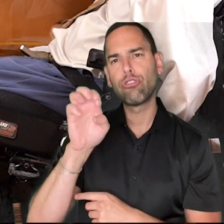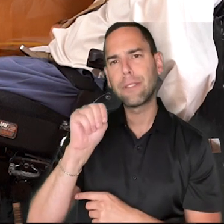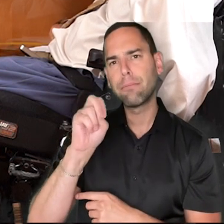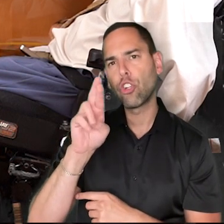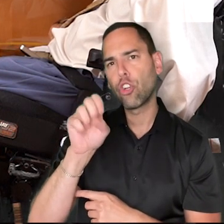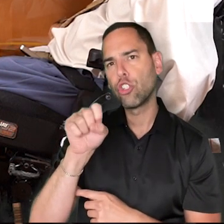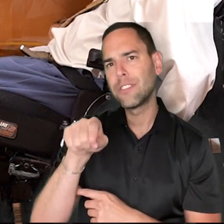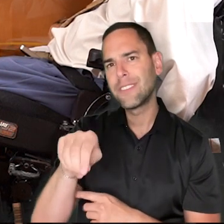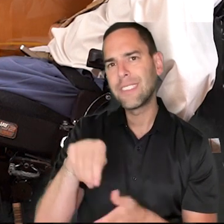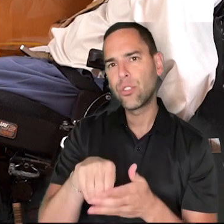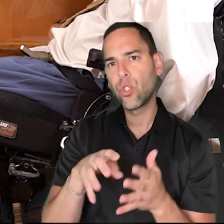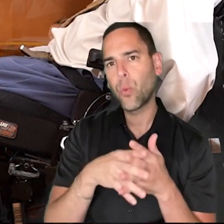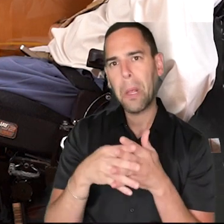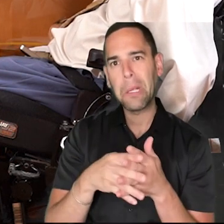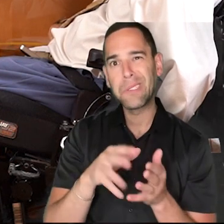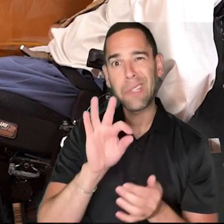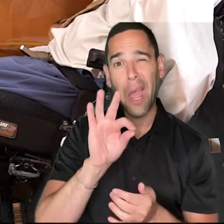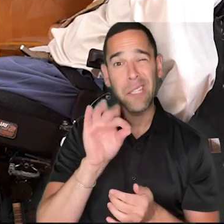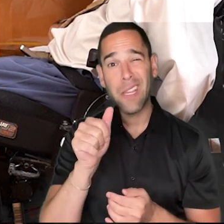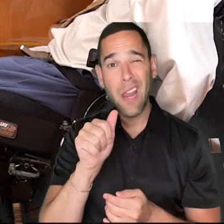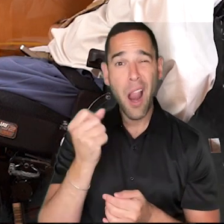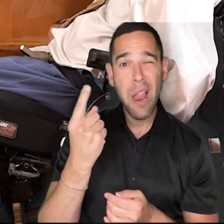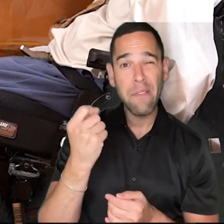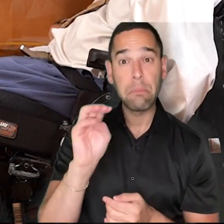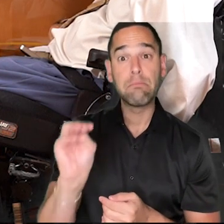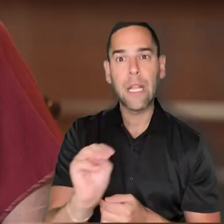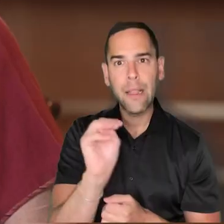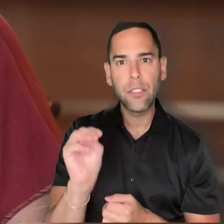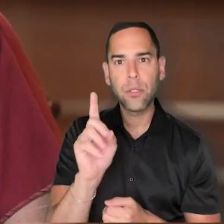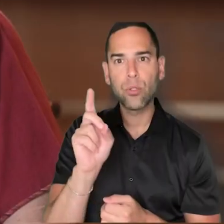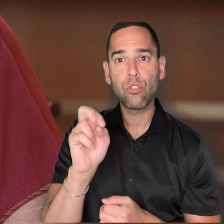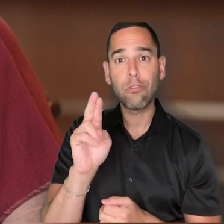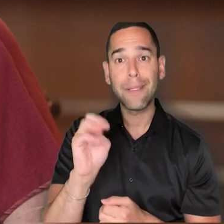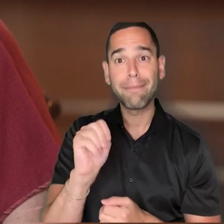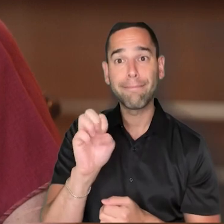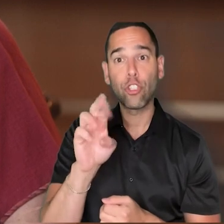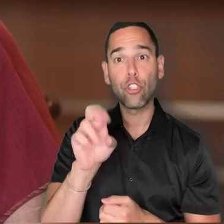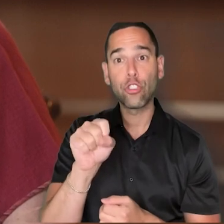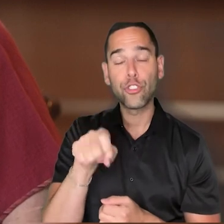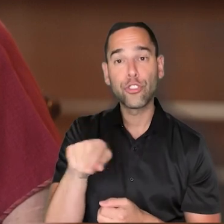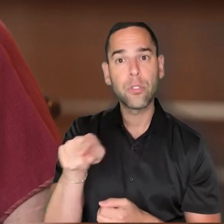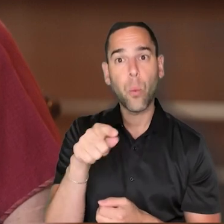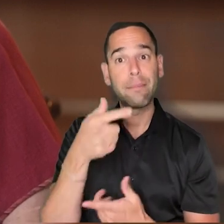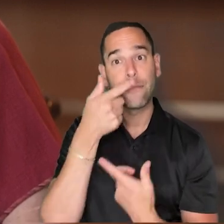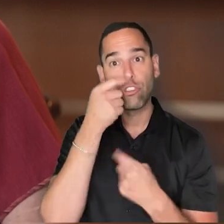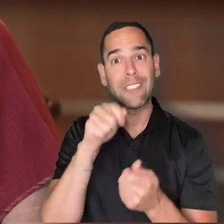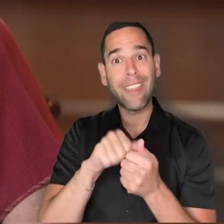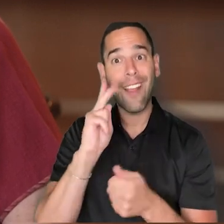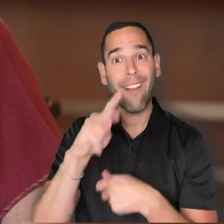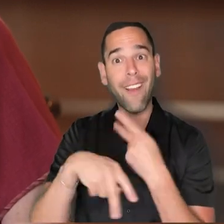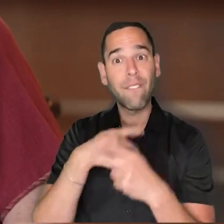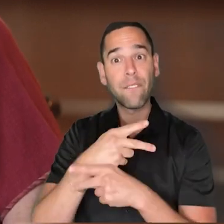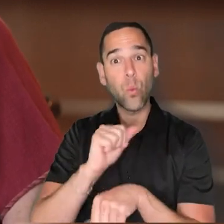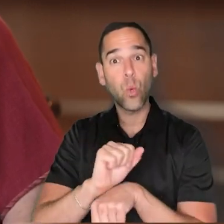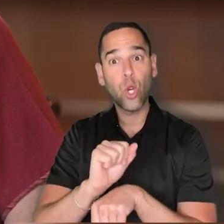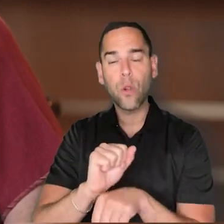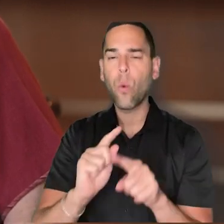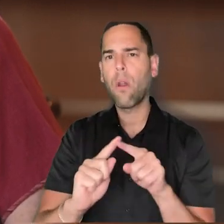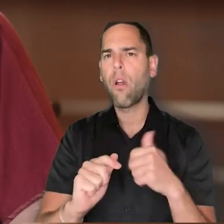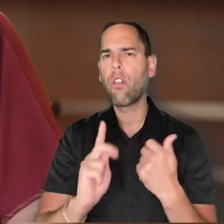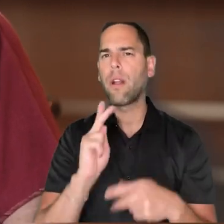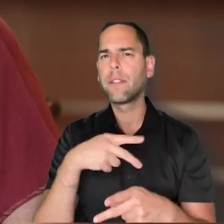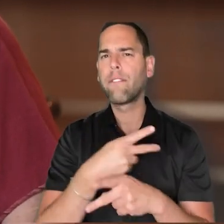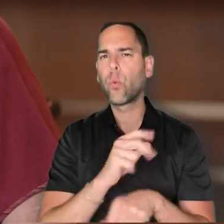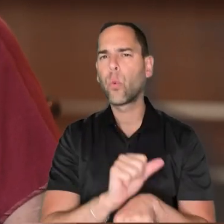in the United States, 9, 10, 11 million dreamers, who, some of whom would be interested in doing this type of work and other